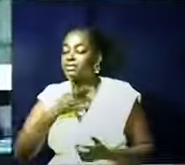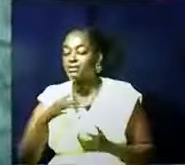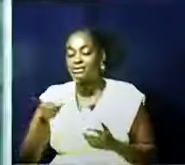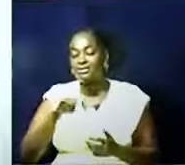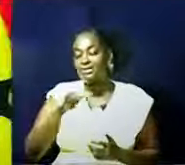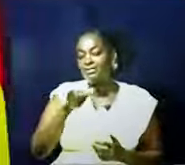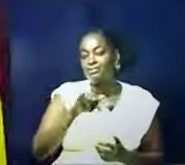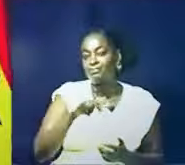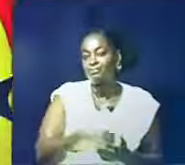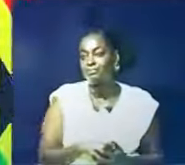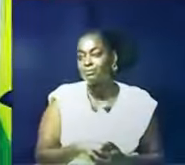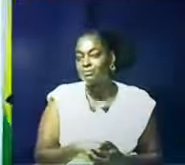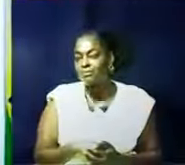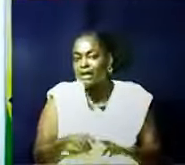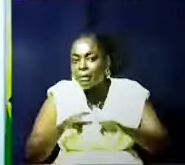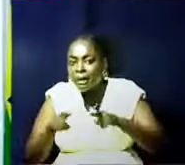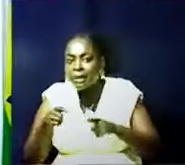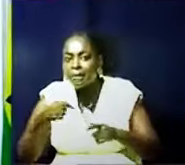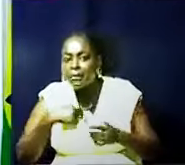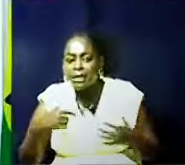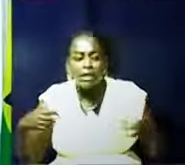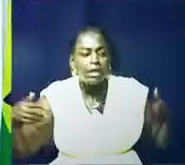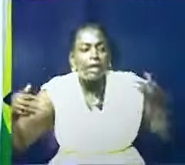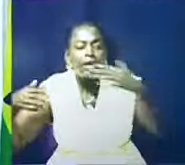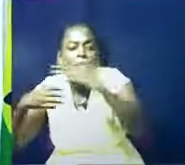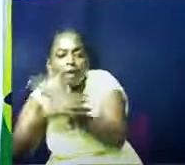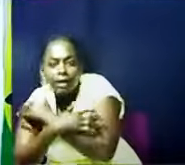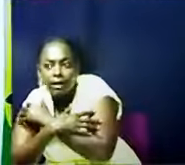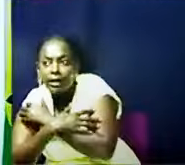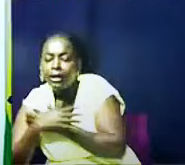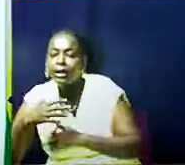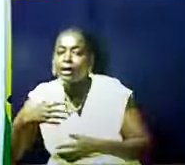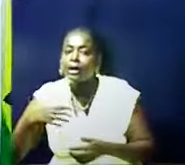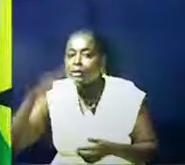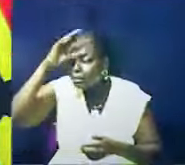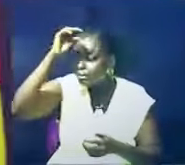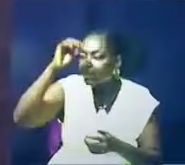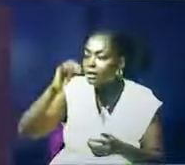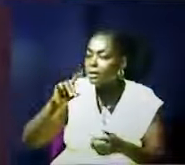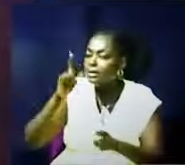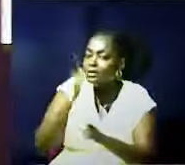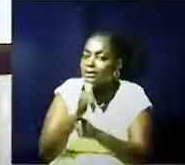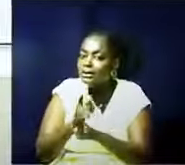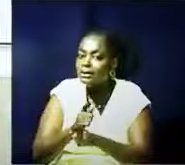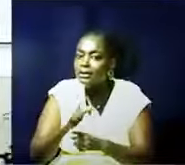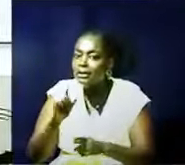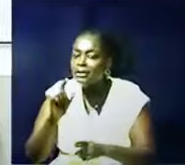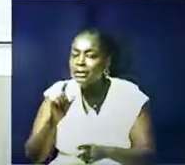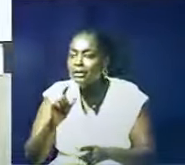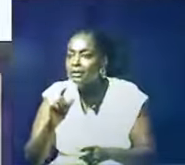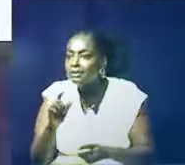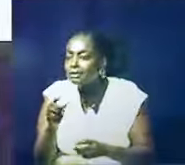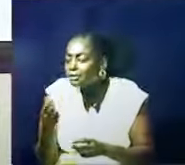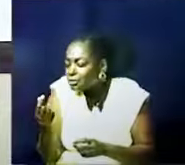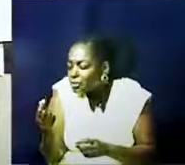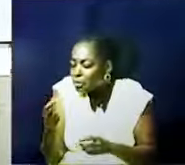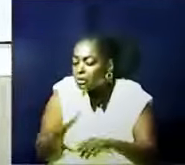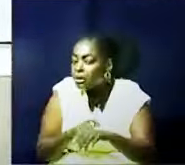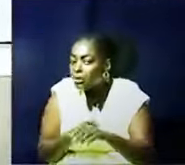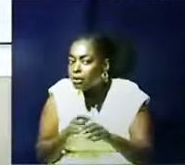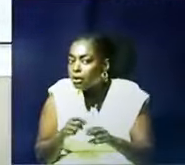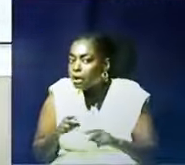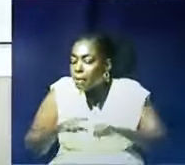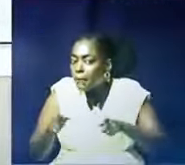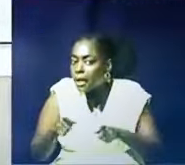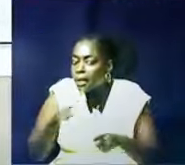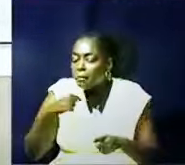for 5 minutes. And so me bam na semenum pe. I'll smell like he smells, but just for a while. Me ho esham ebe ye to say ne de